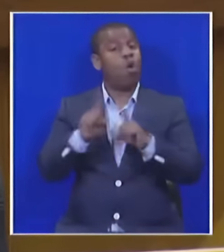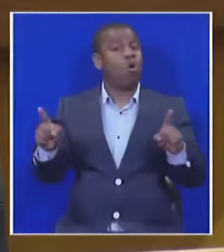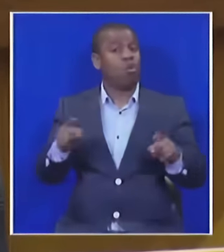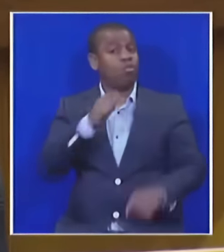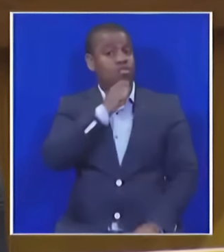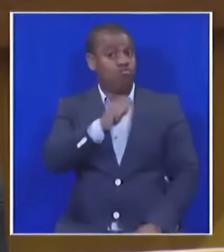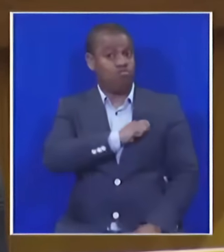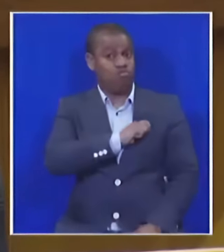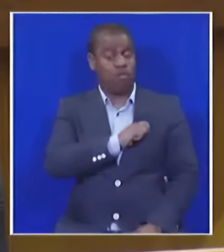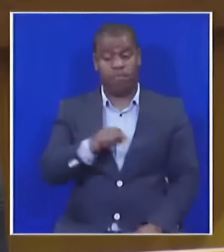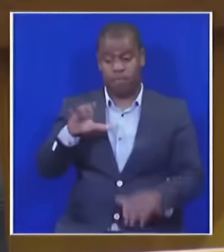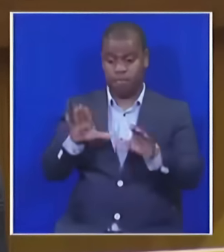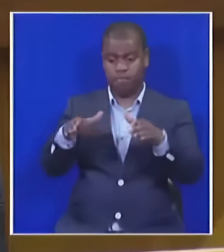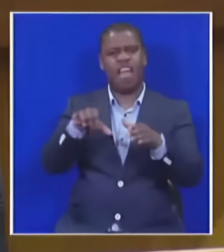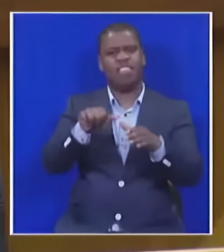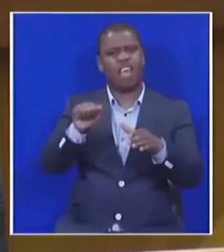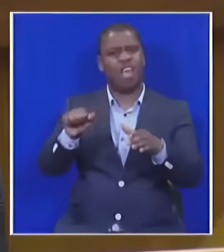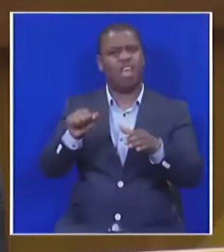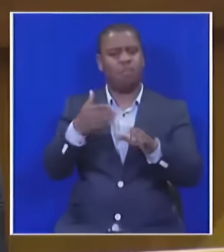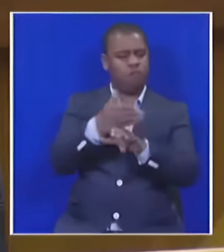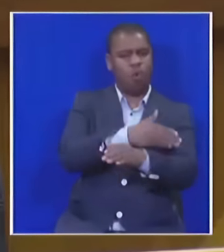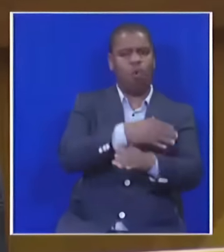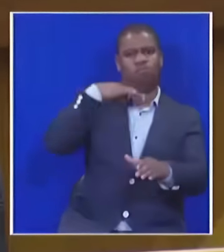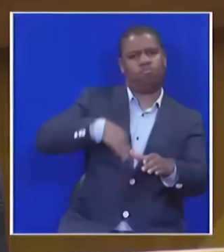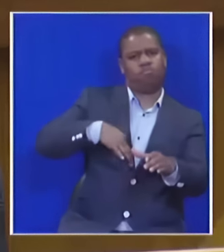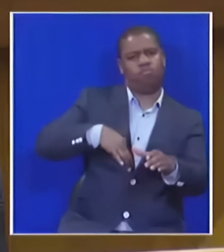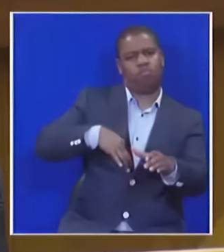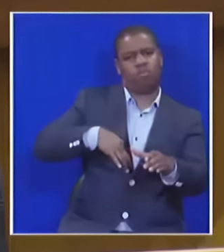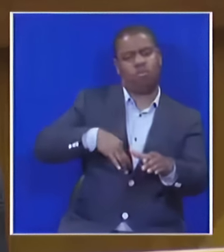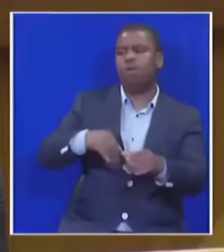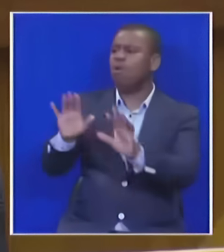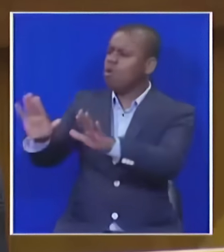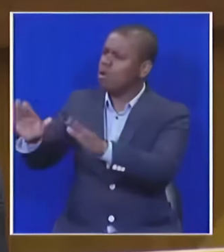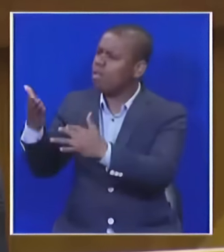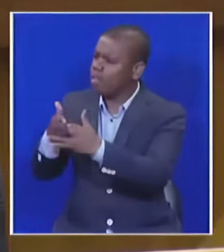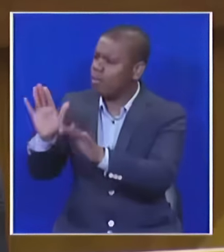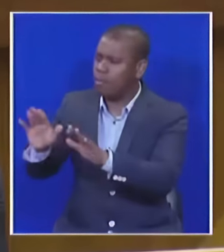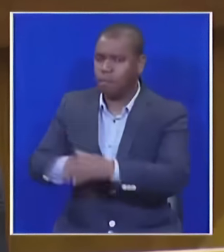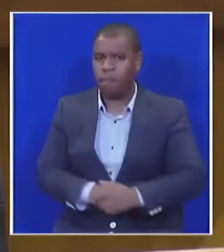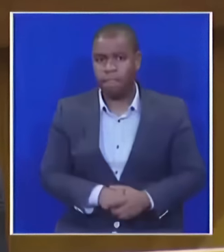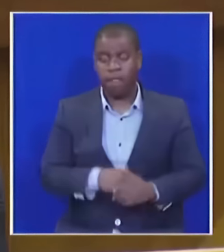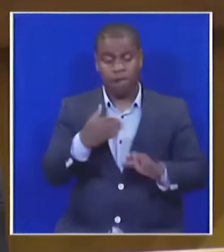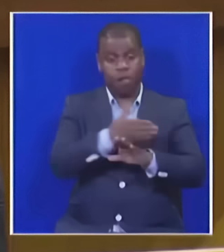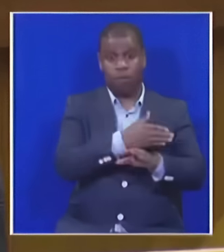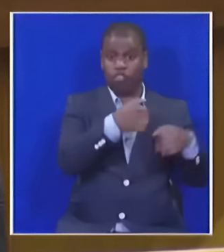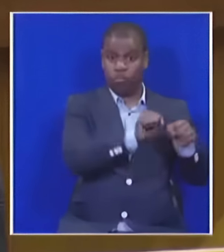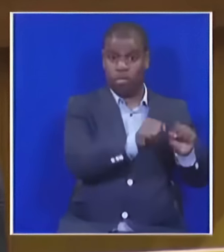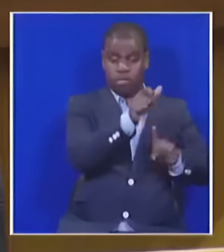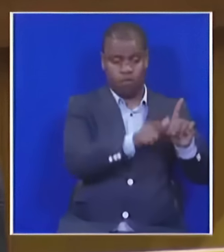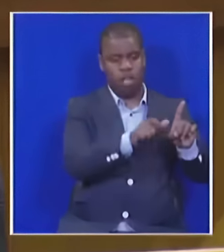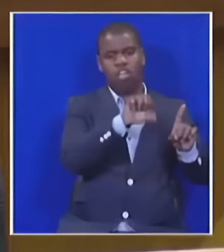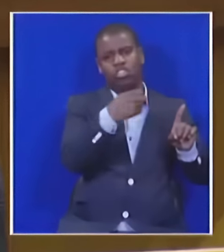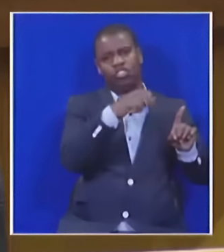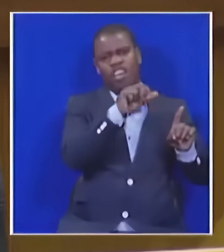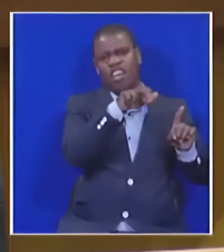that SAA has never made profit under any chairperson. Order, honorable members. Because under the chairpersonship of Cheryl